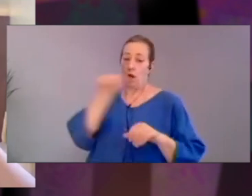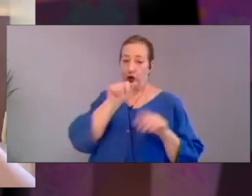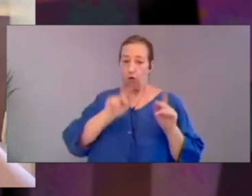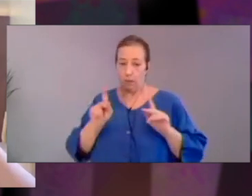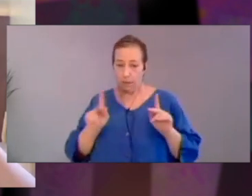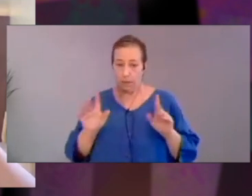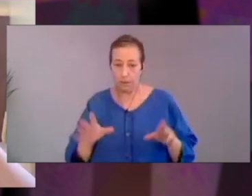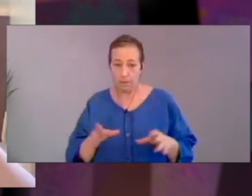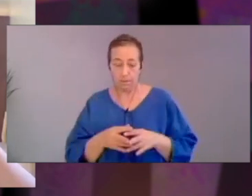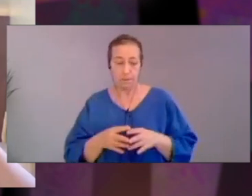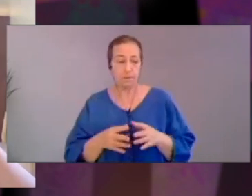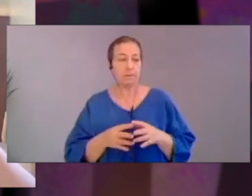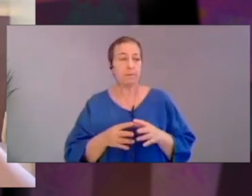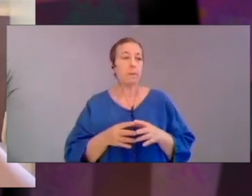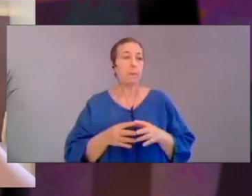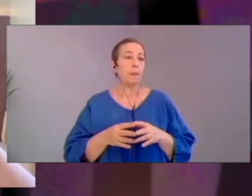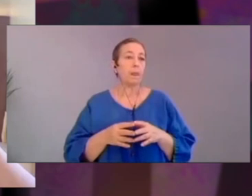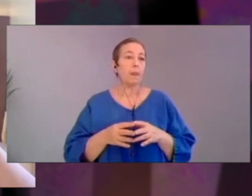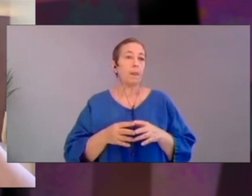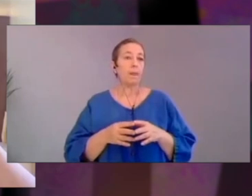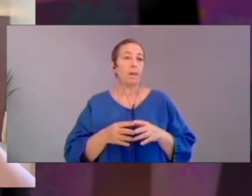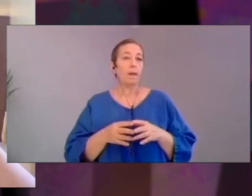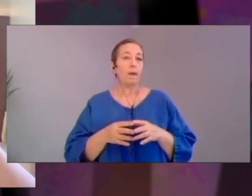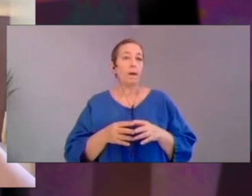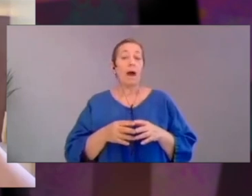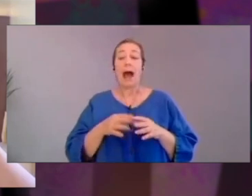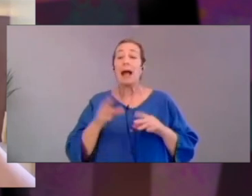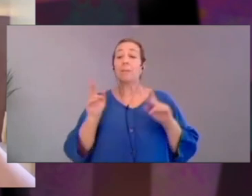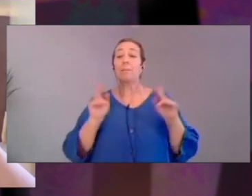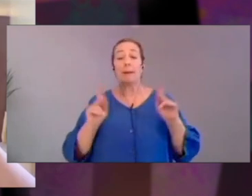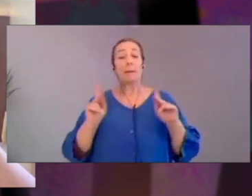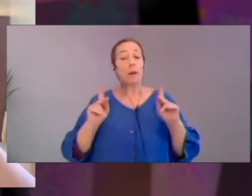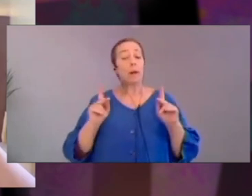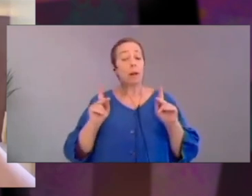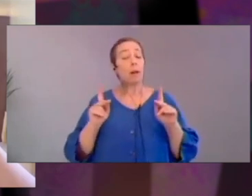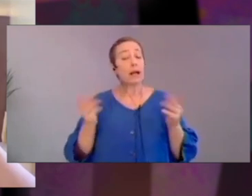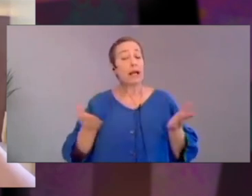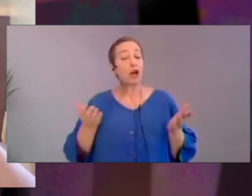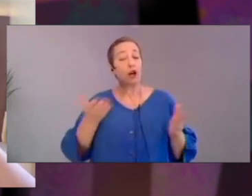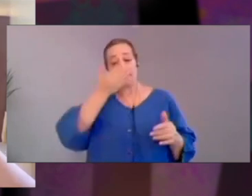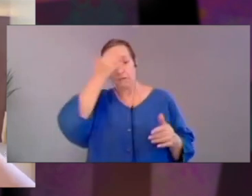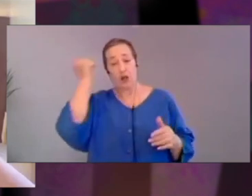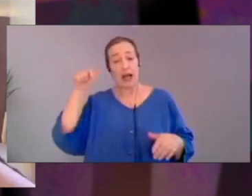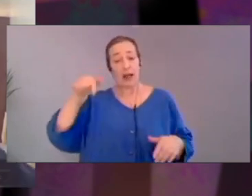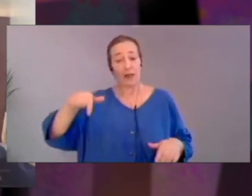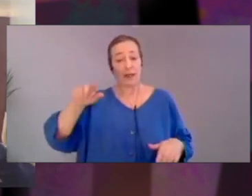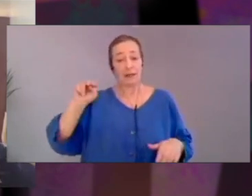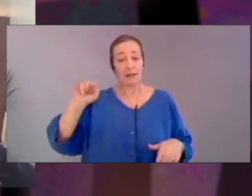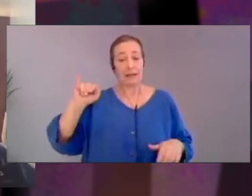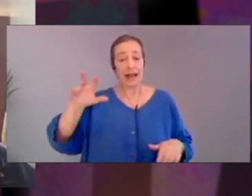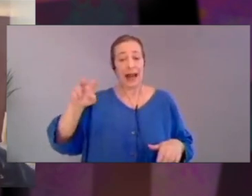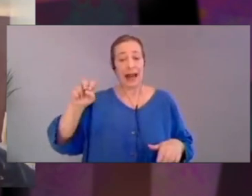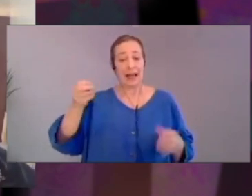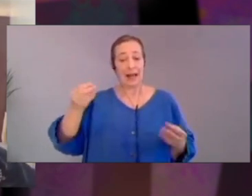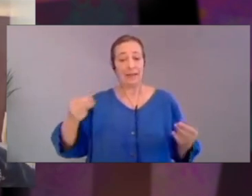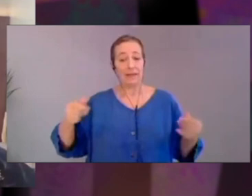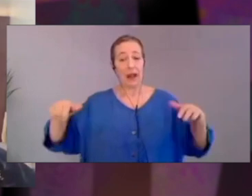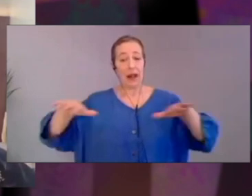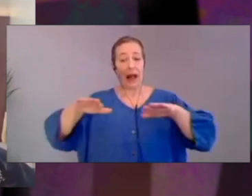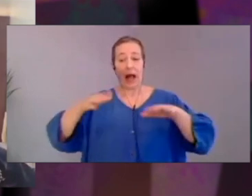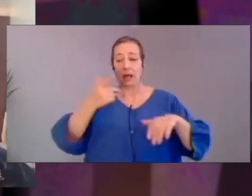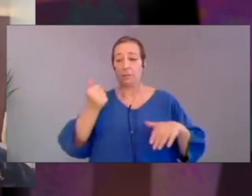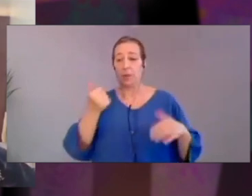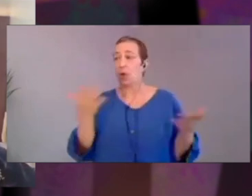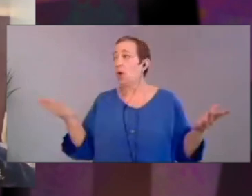in cities like Baltimore forget that this is native land because they don't recognize native people around